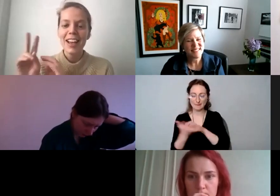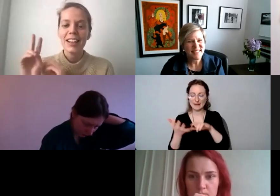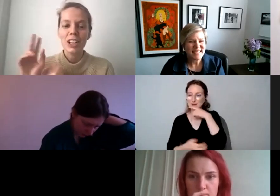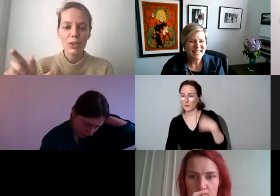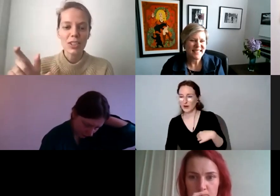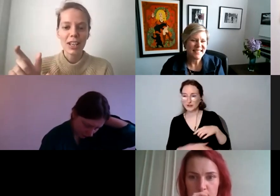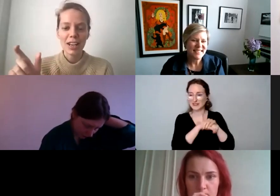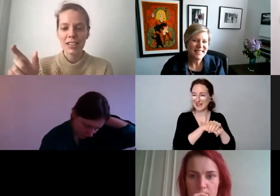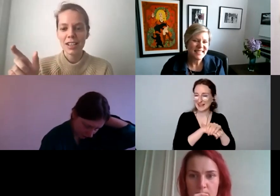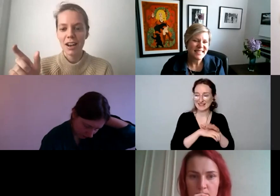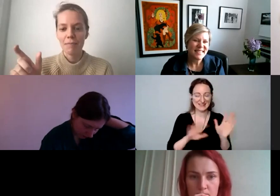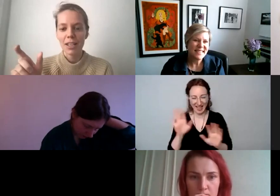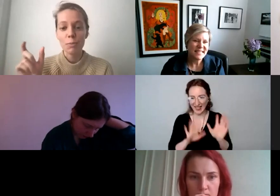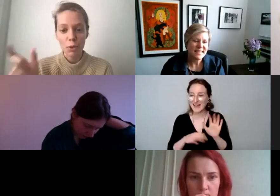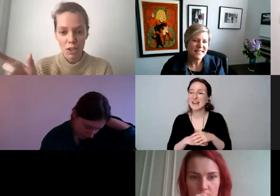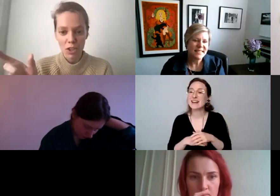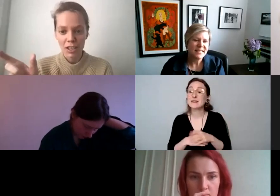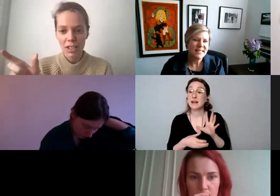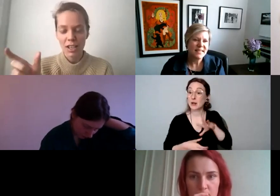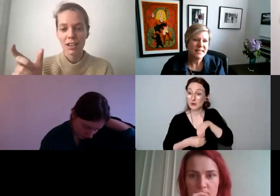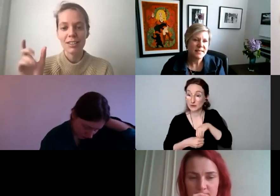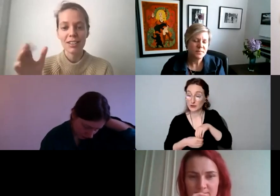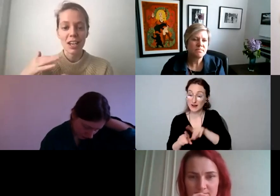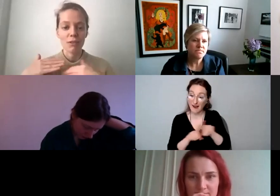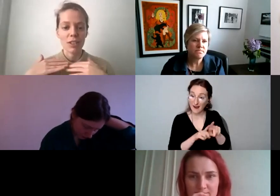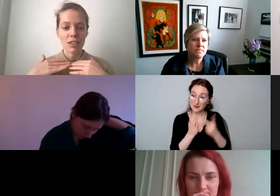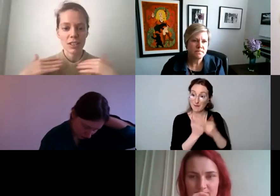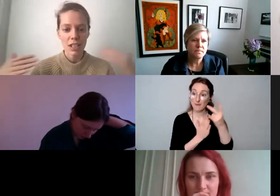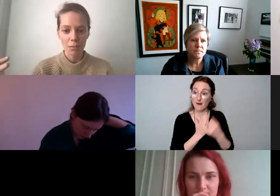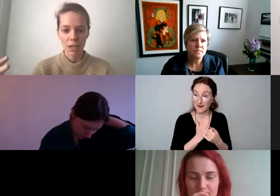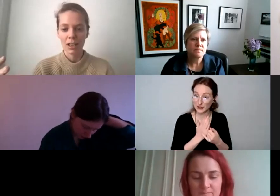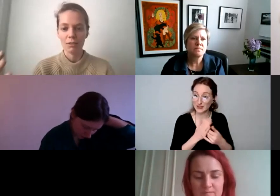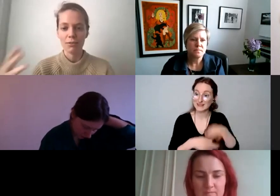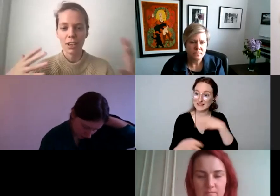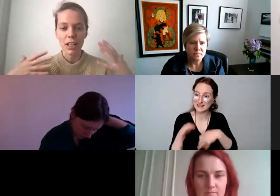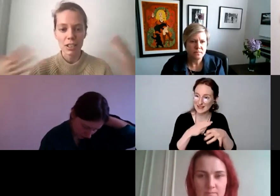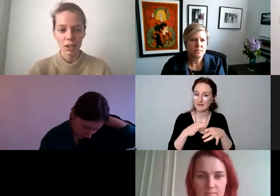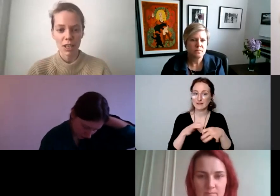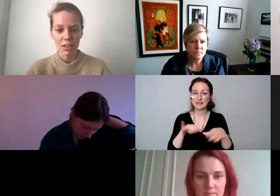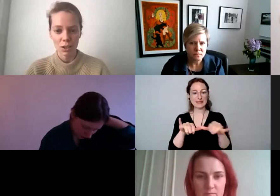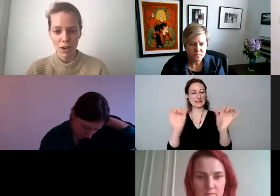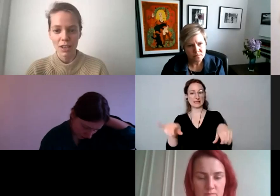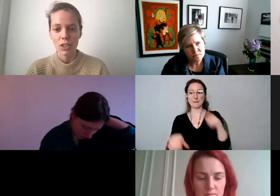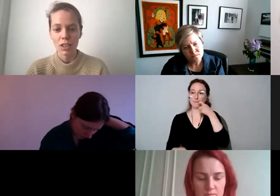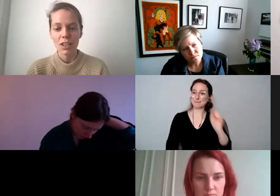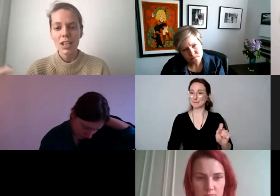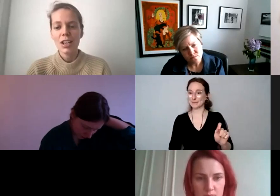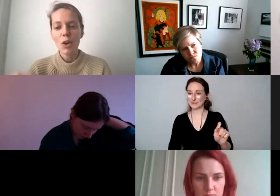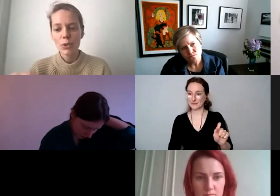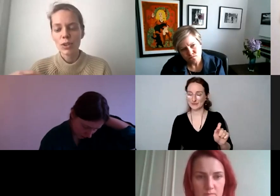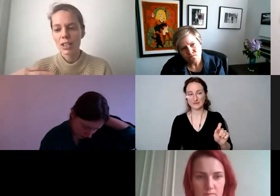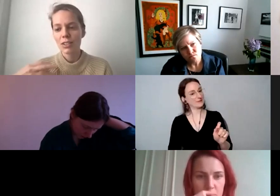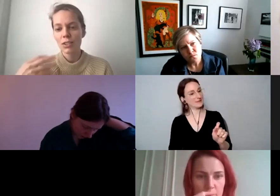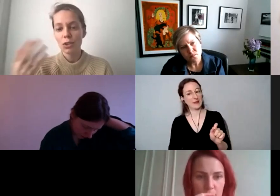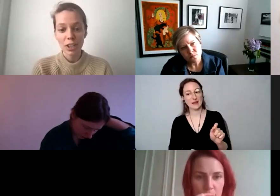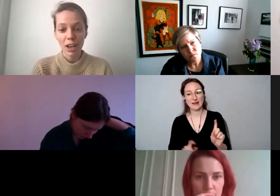sorry, inclusia as project instead of a systemic kind of integrated strategy